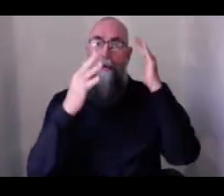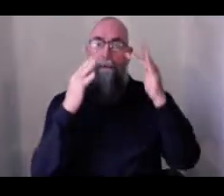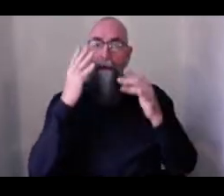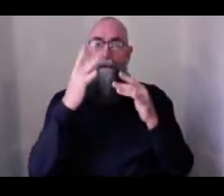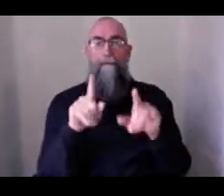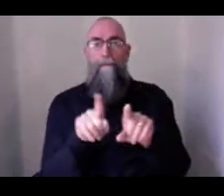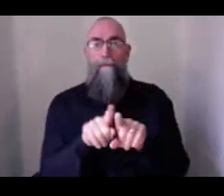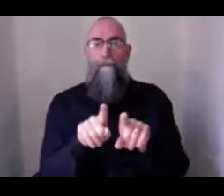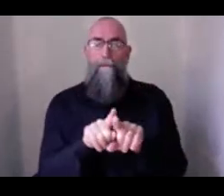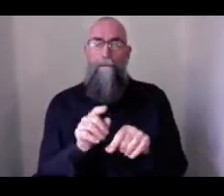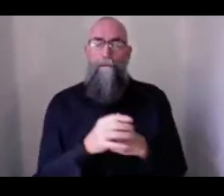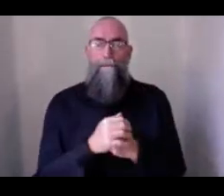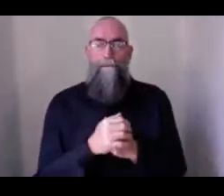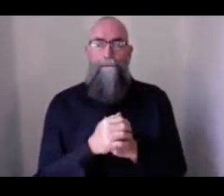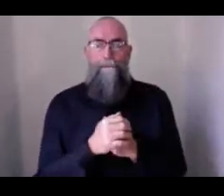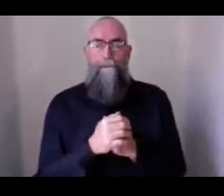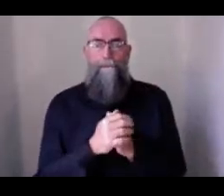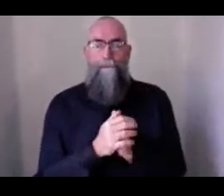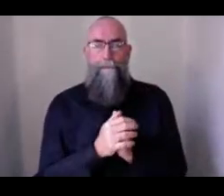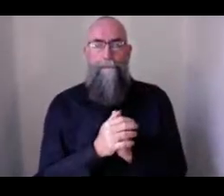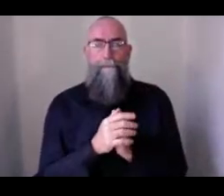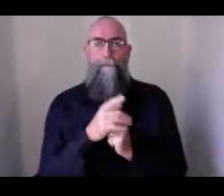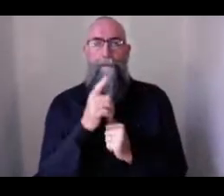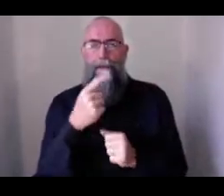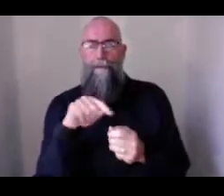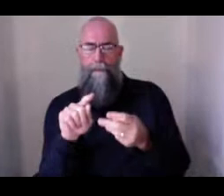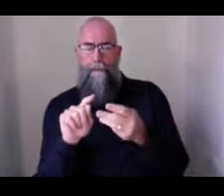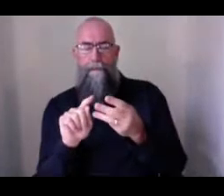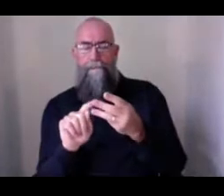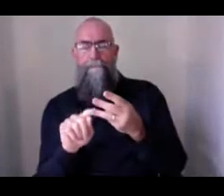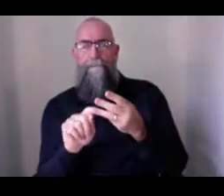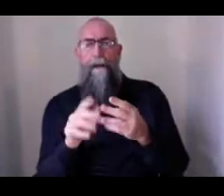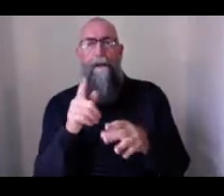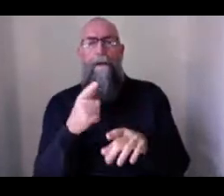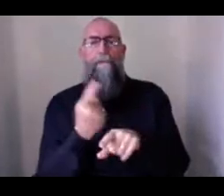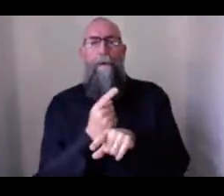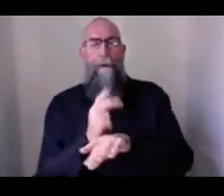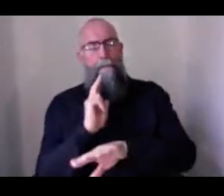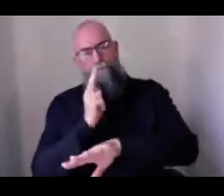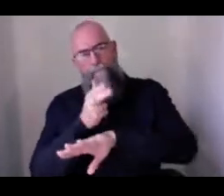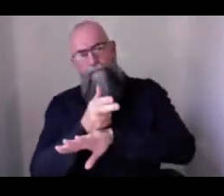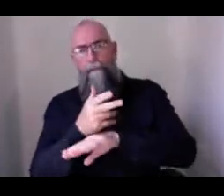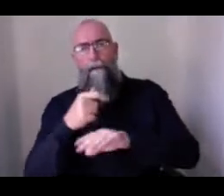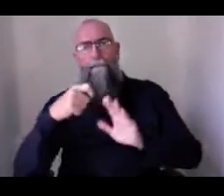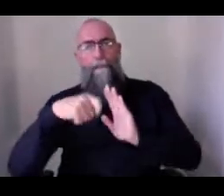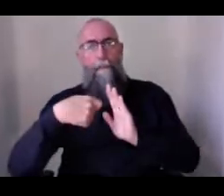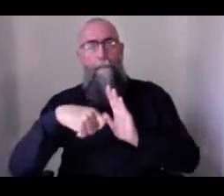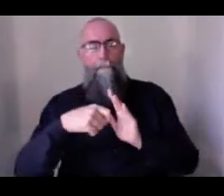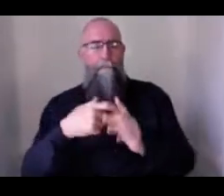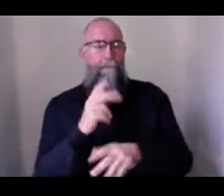the question around filming, there is